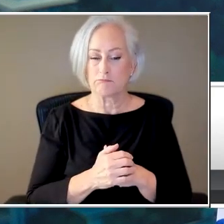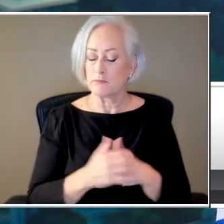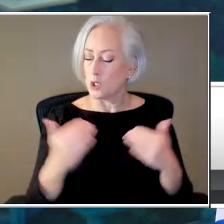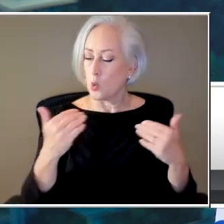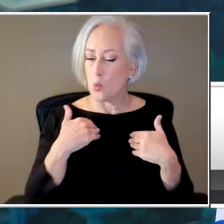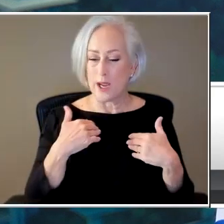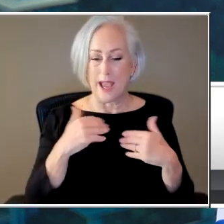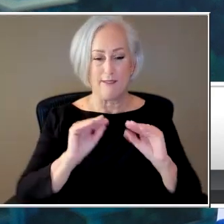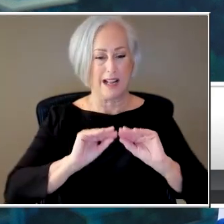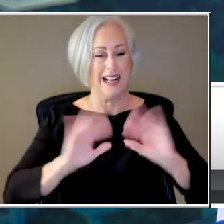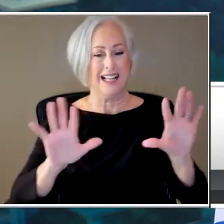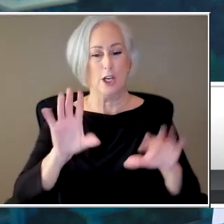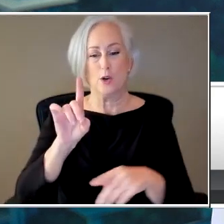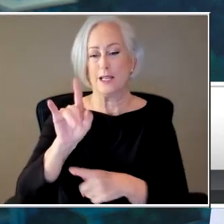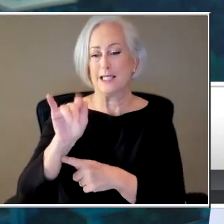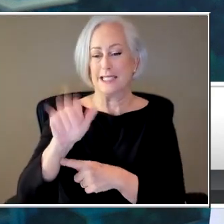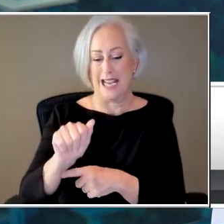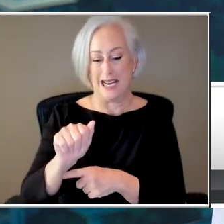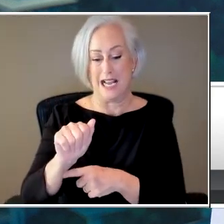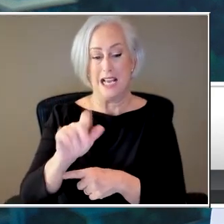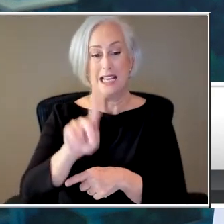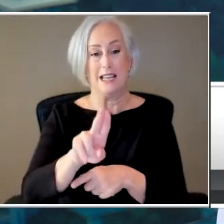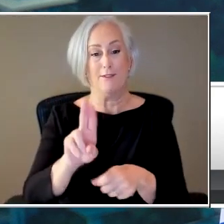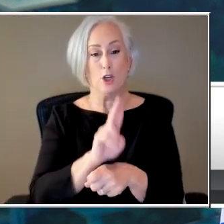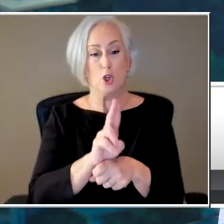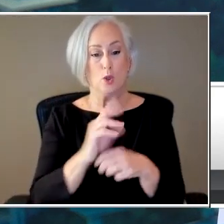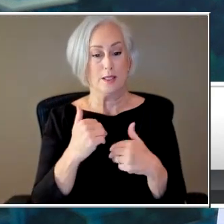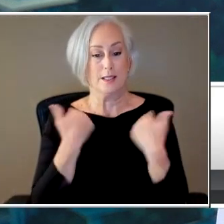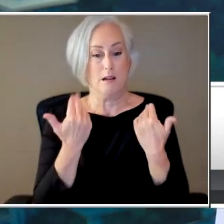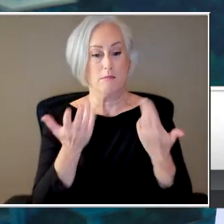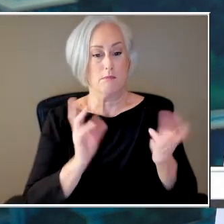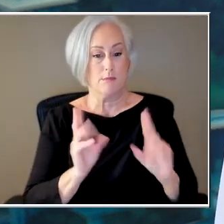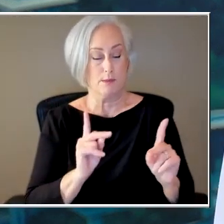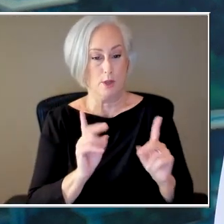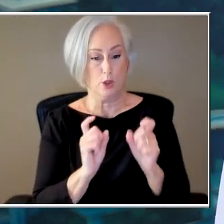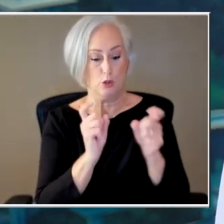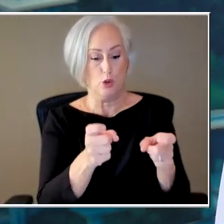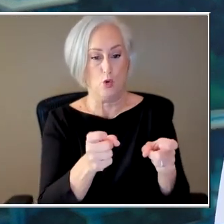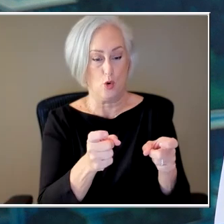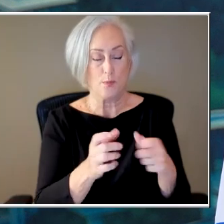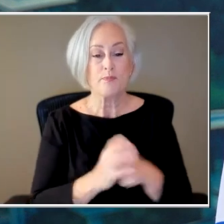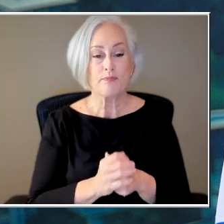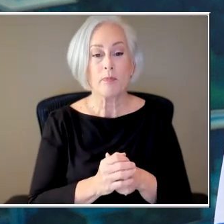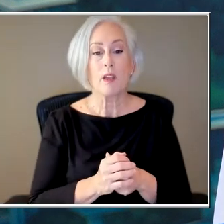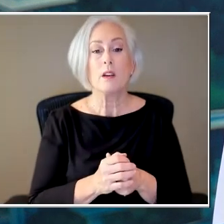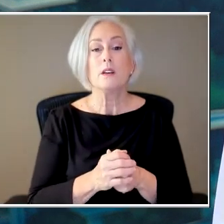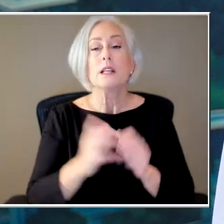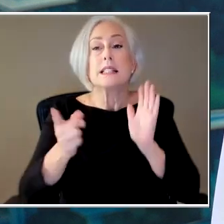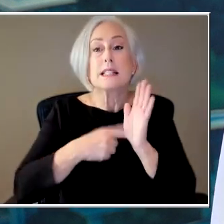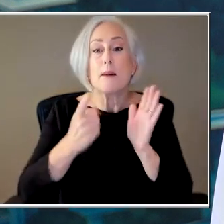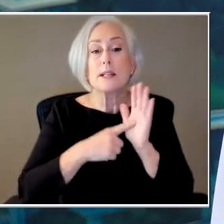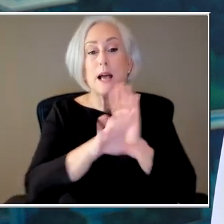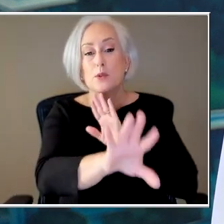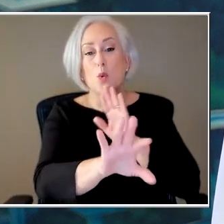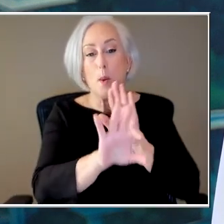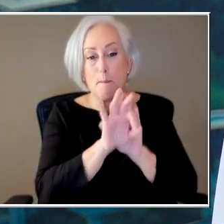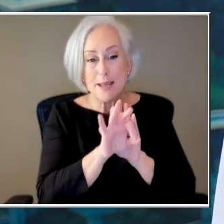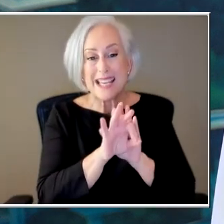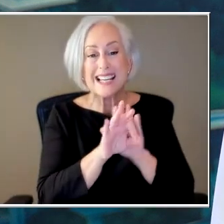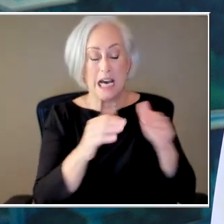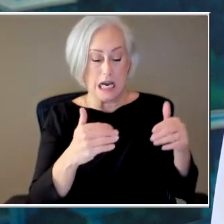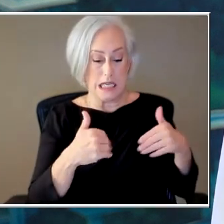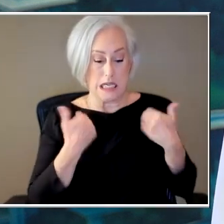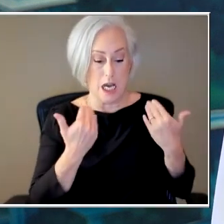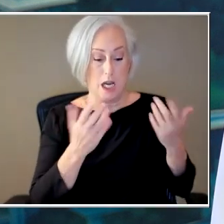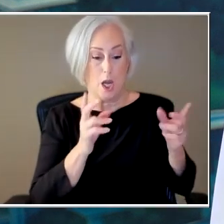in using young donors. As a matter of fact, we'll sometimes choose one of those mismatched donors even if we have a perfect match.